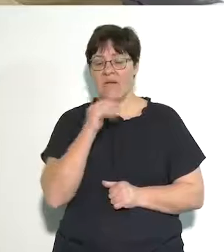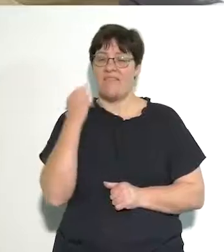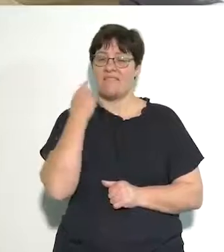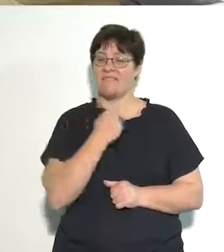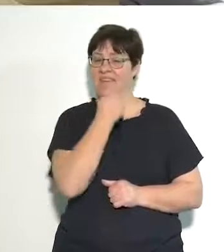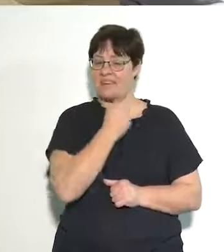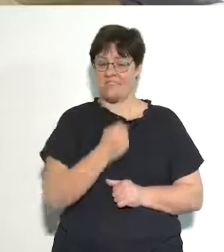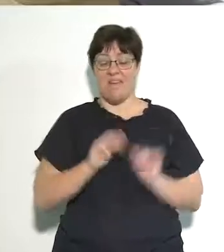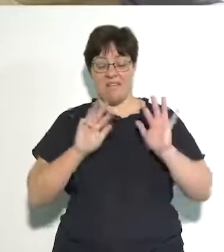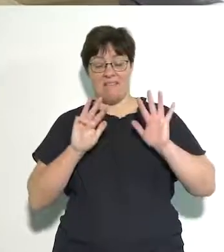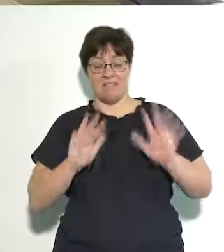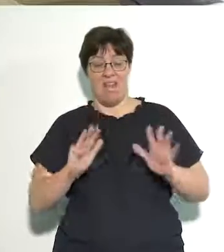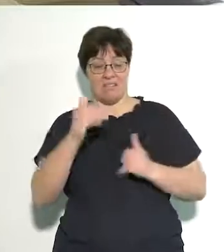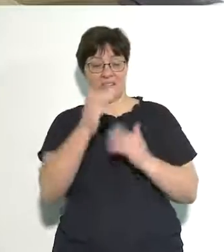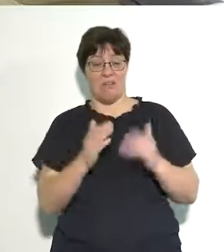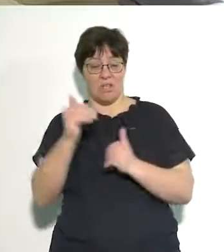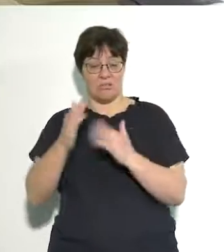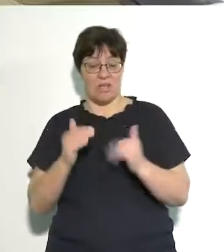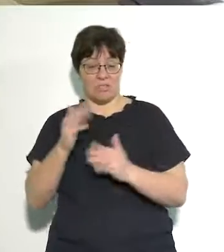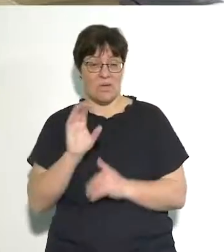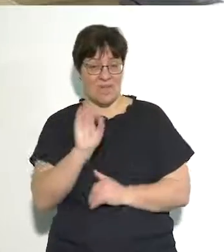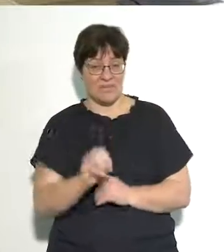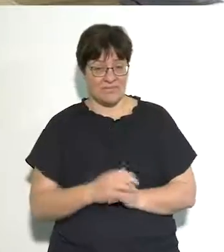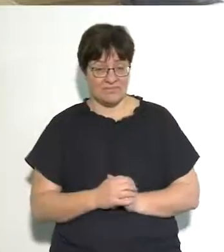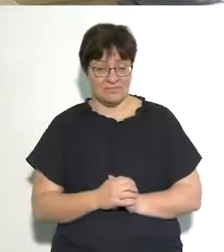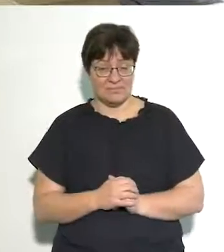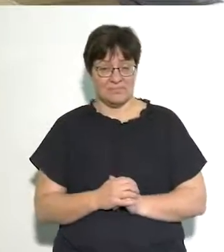making the 9 square grid.